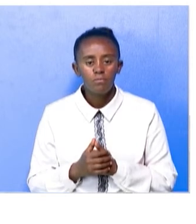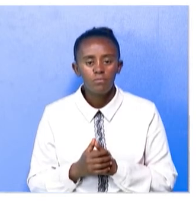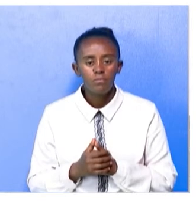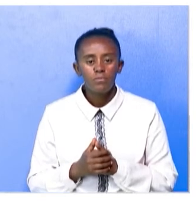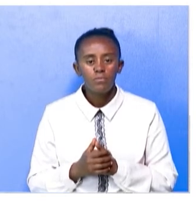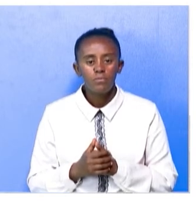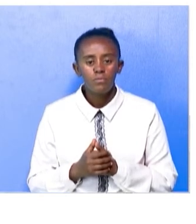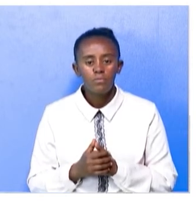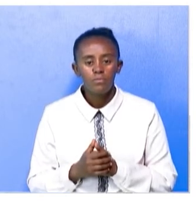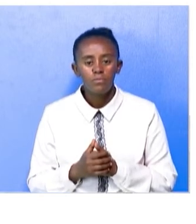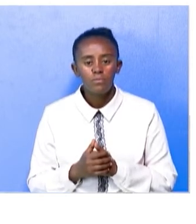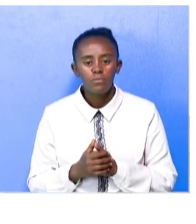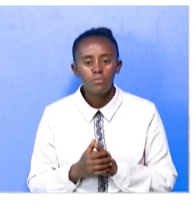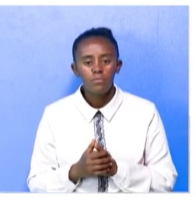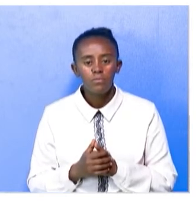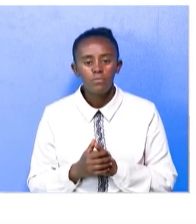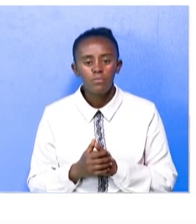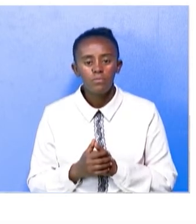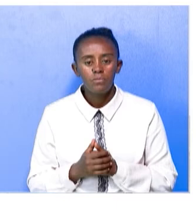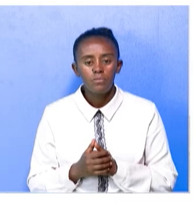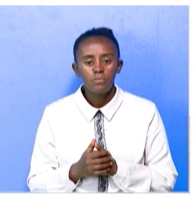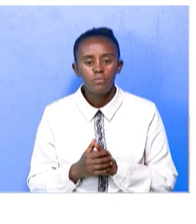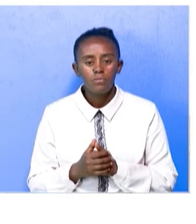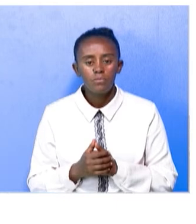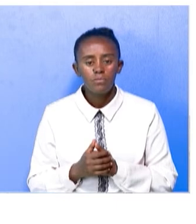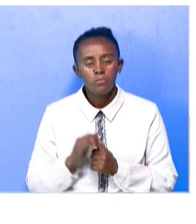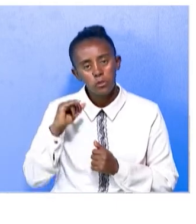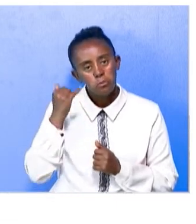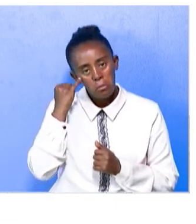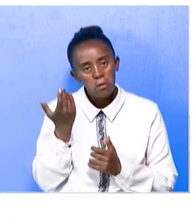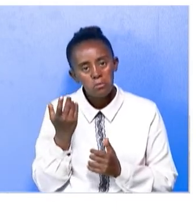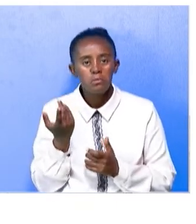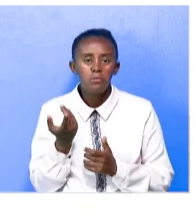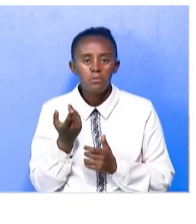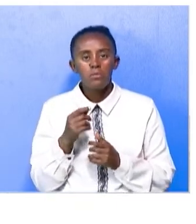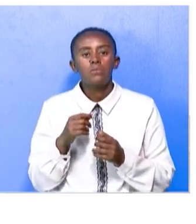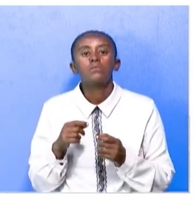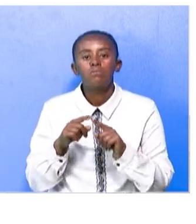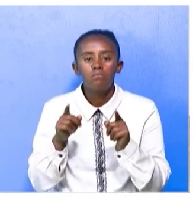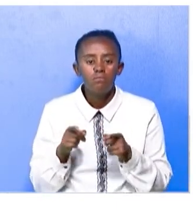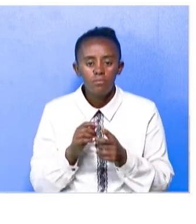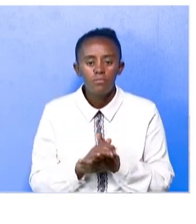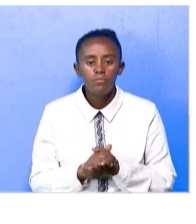Jimma. Come on again, let's go. That is, maybe, listen.